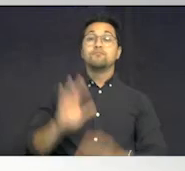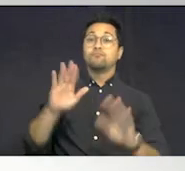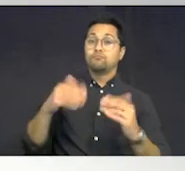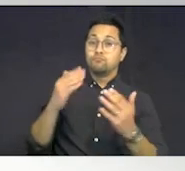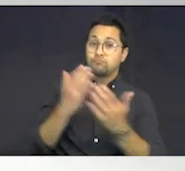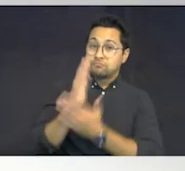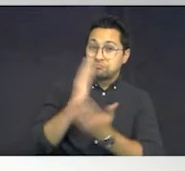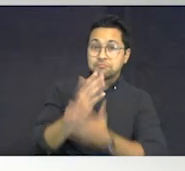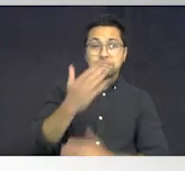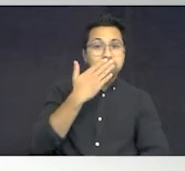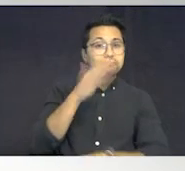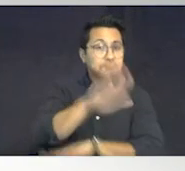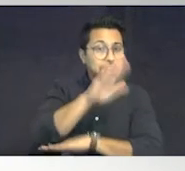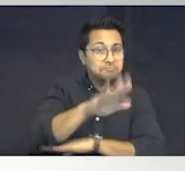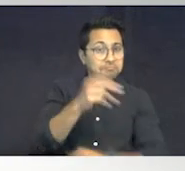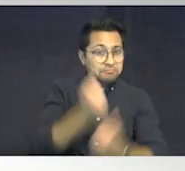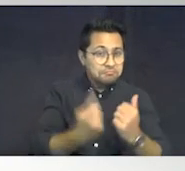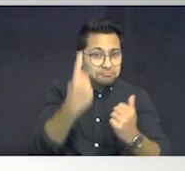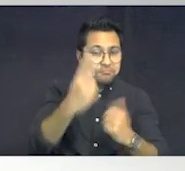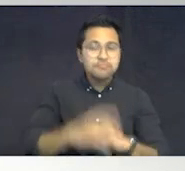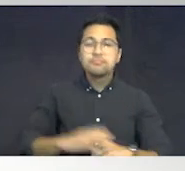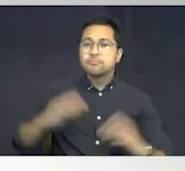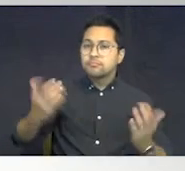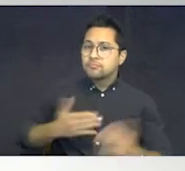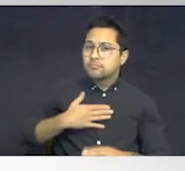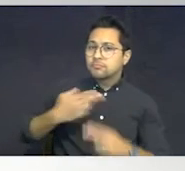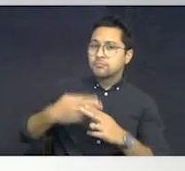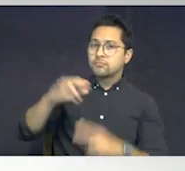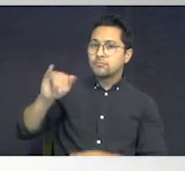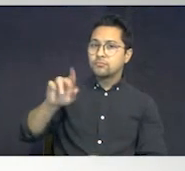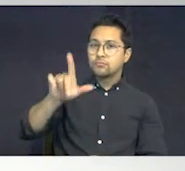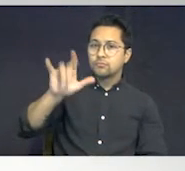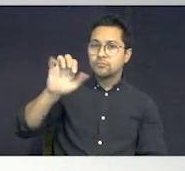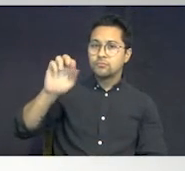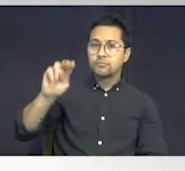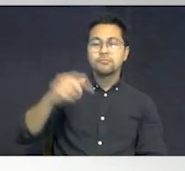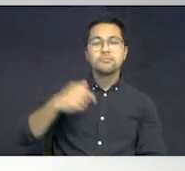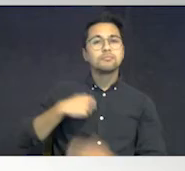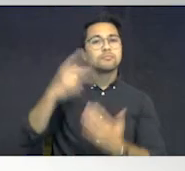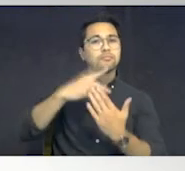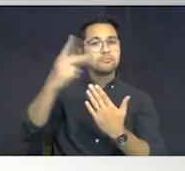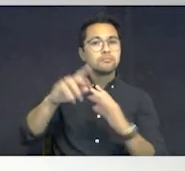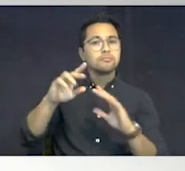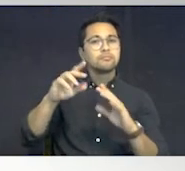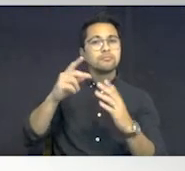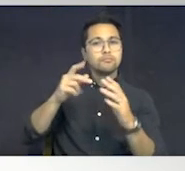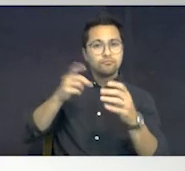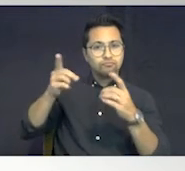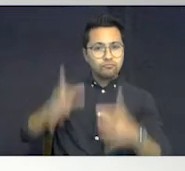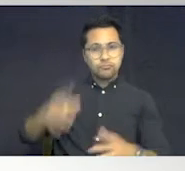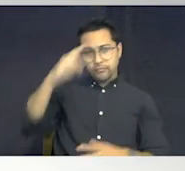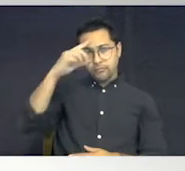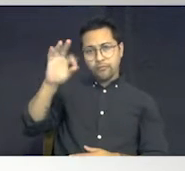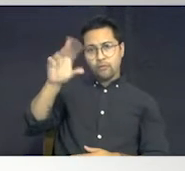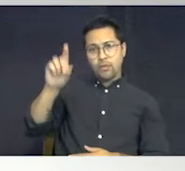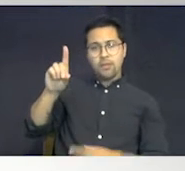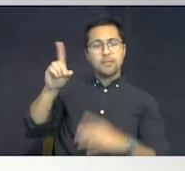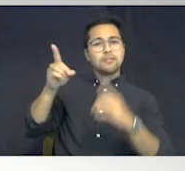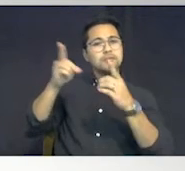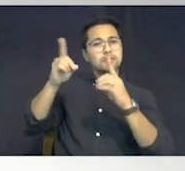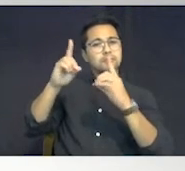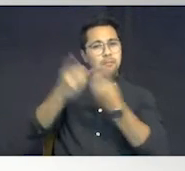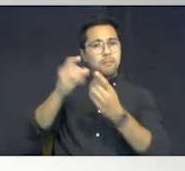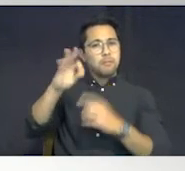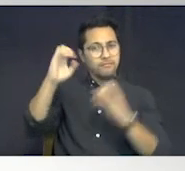All right, good afternoon, everyone. Welcome. My name is Julian Moreira. I'm a program director at the Florida Department of Education, Bureau of Exceptional